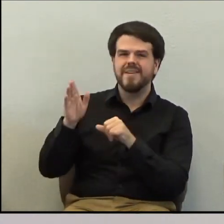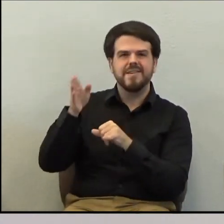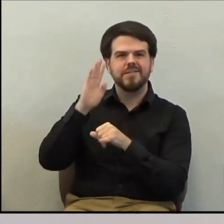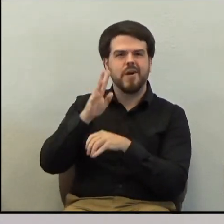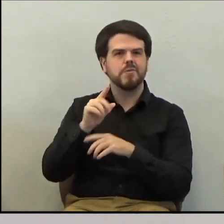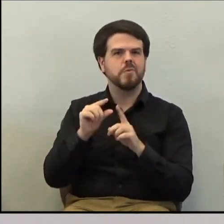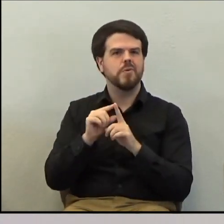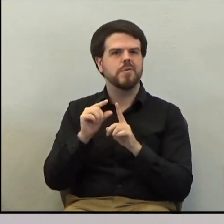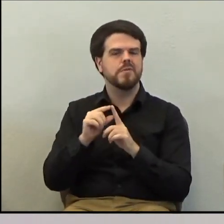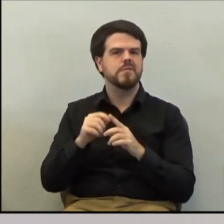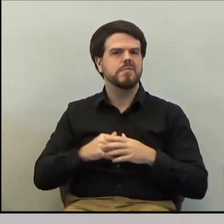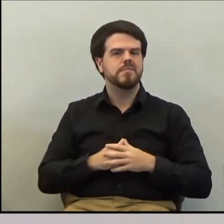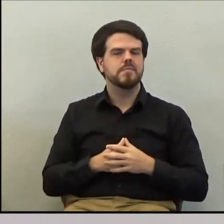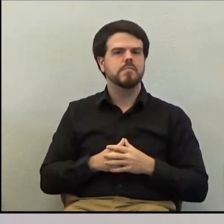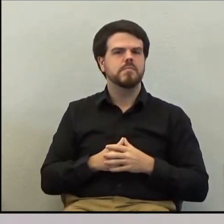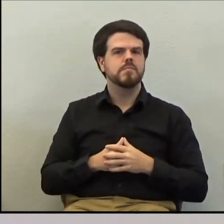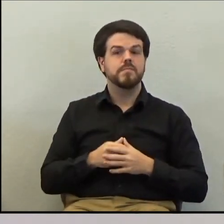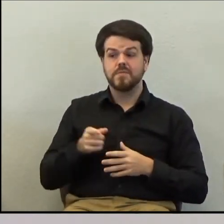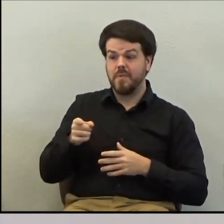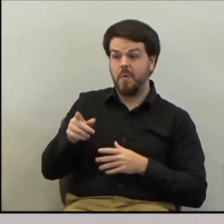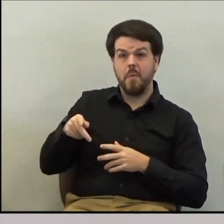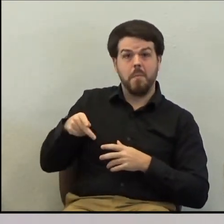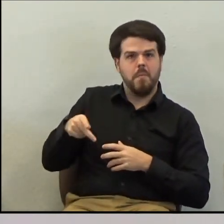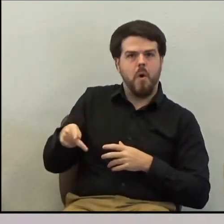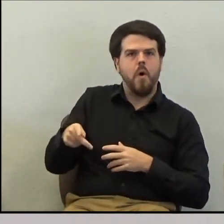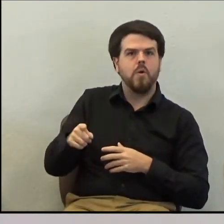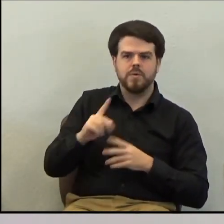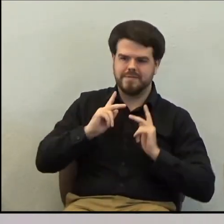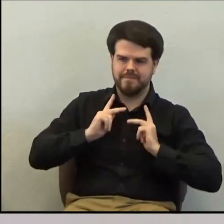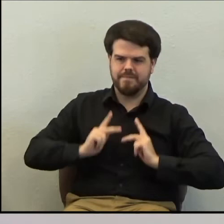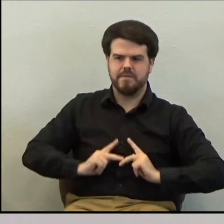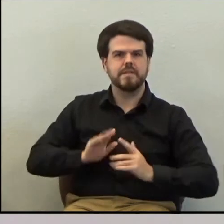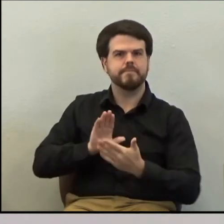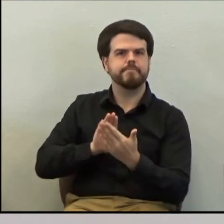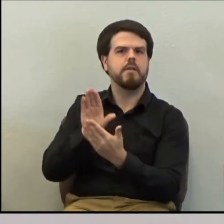So he was speaking of the time when he was physically present in Thessalonica.